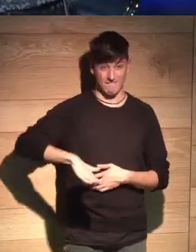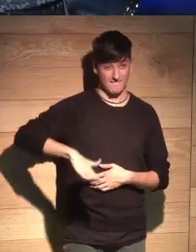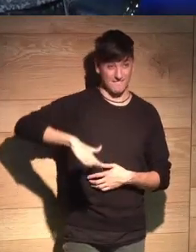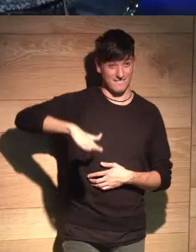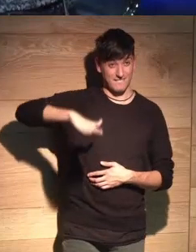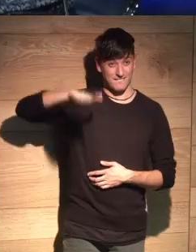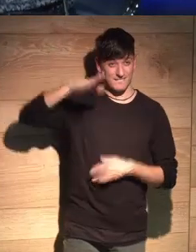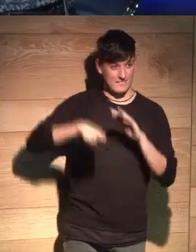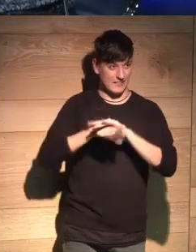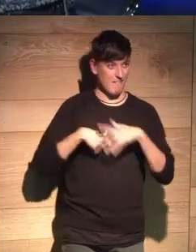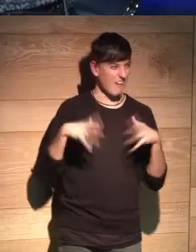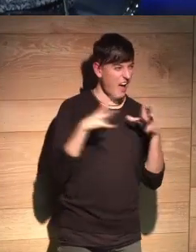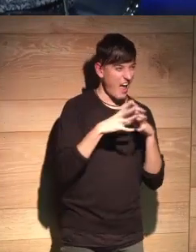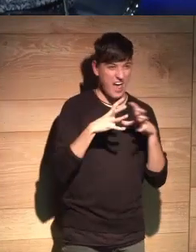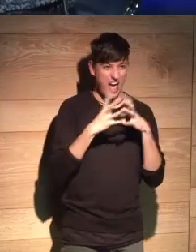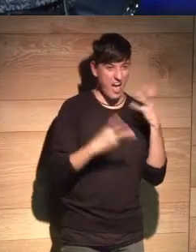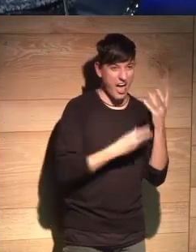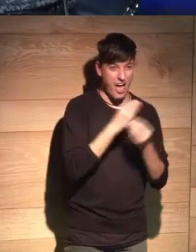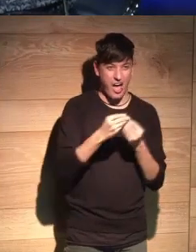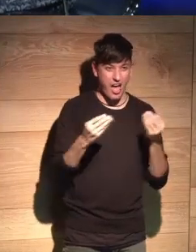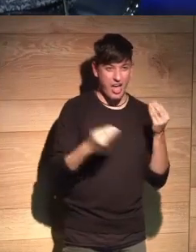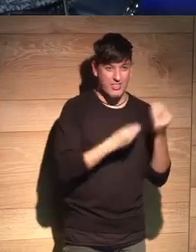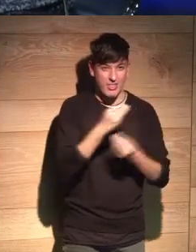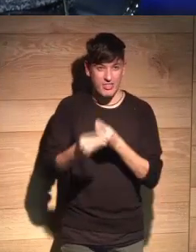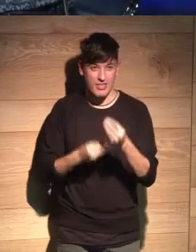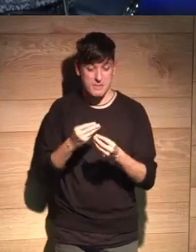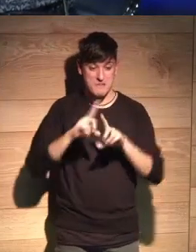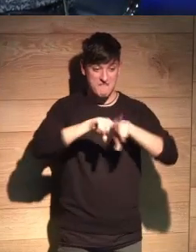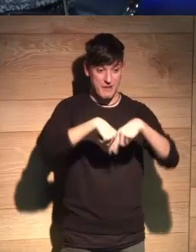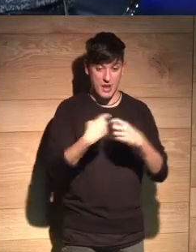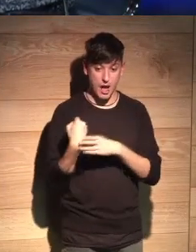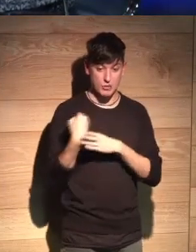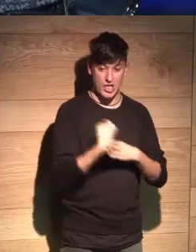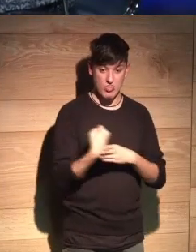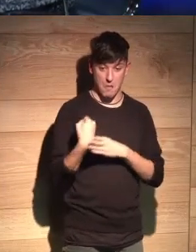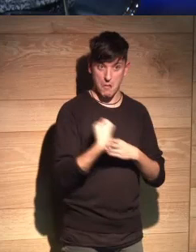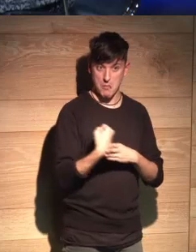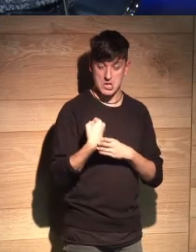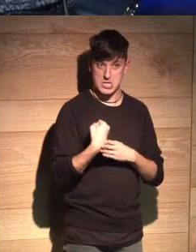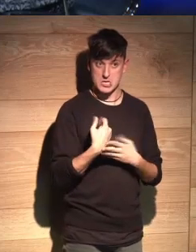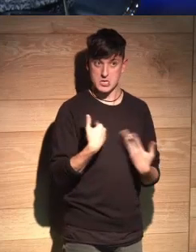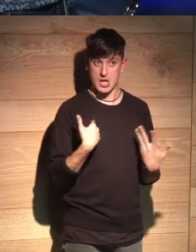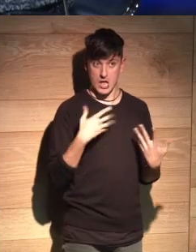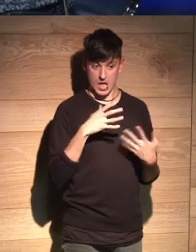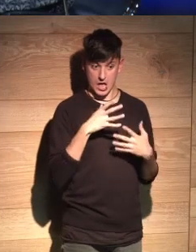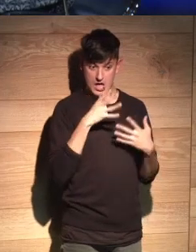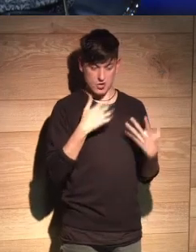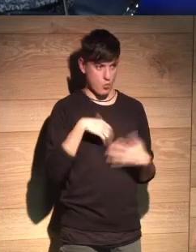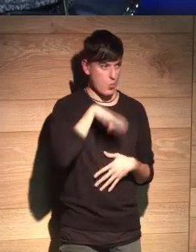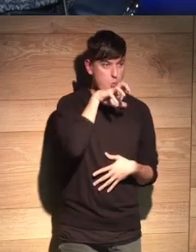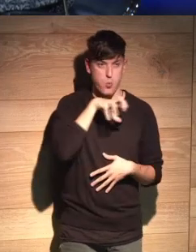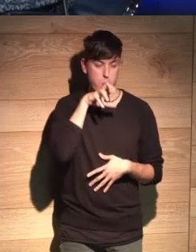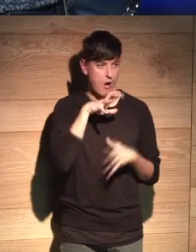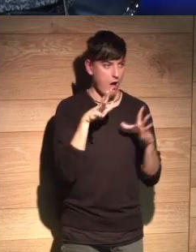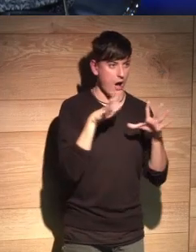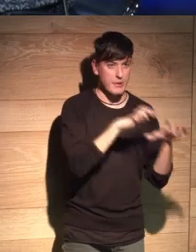I kept on, I became grown up, and I had the family that supported me in everything I wanted to do.